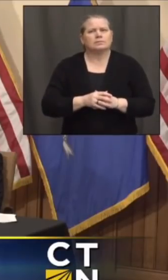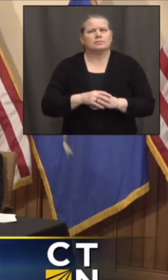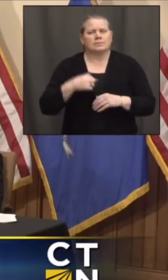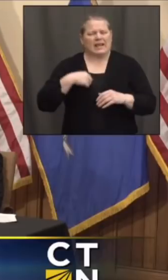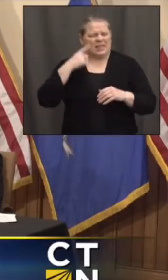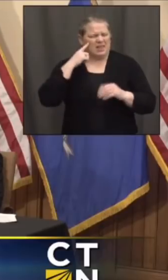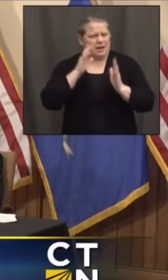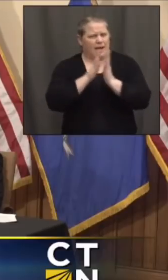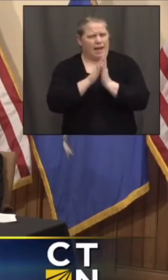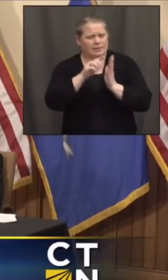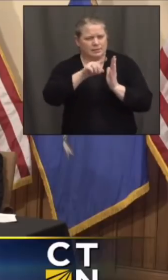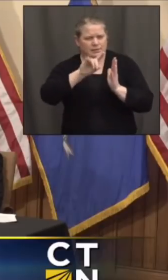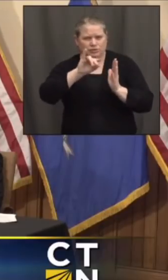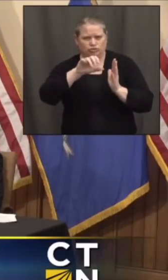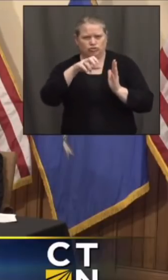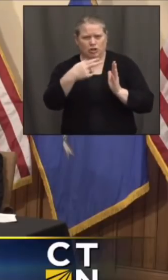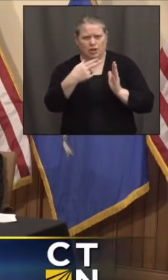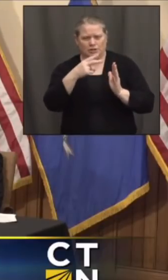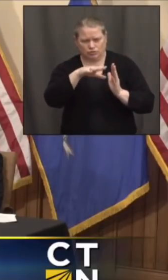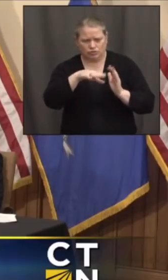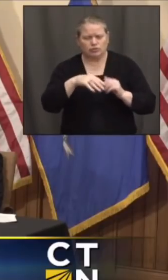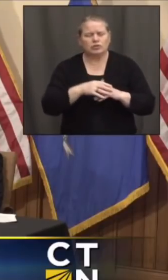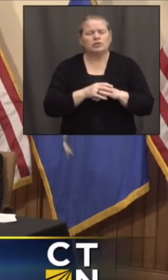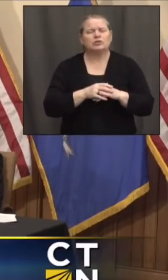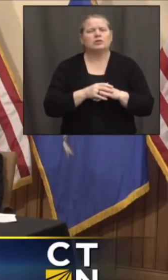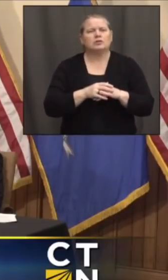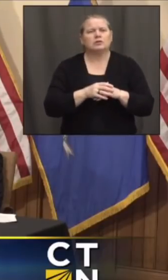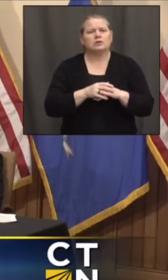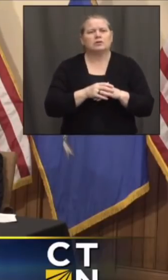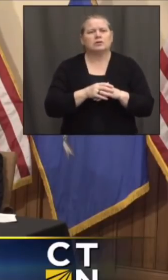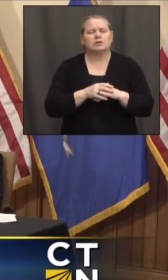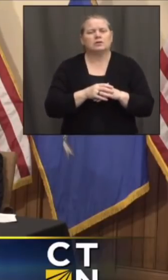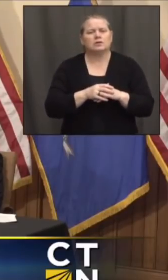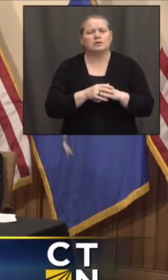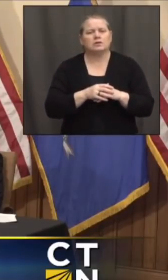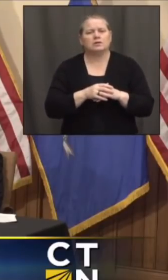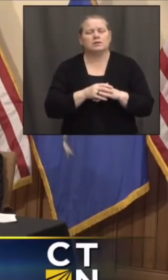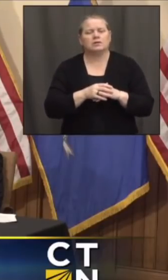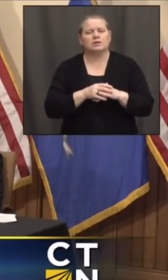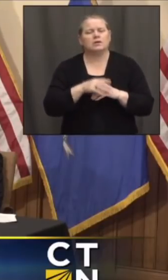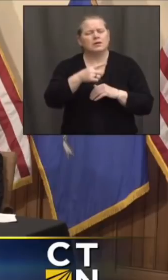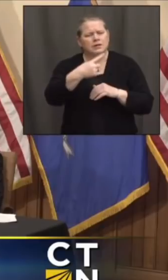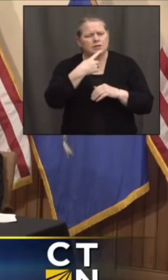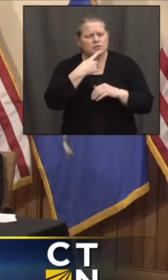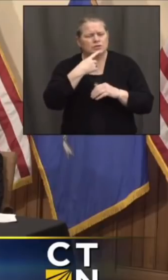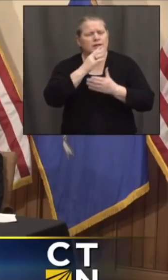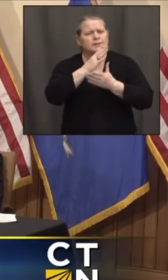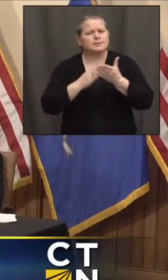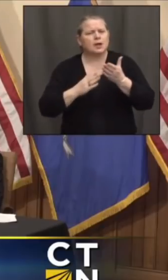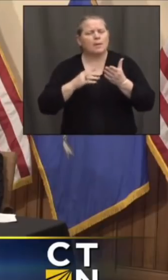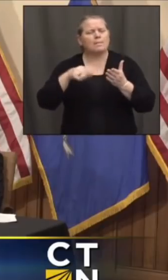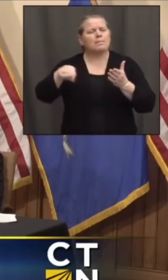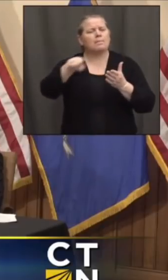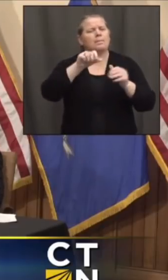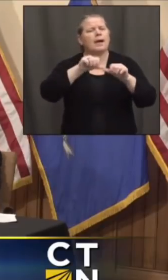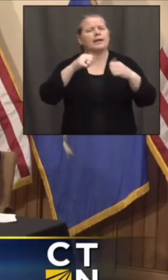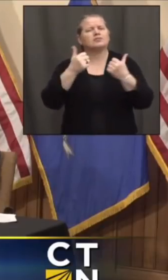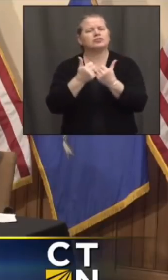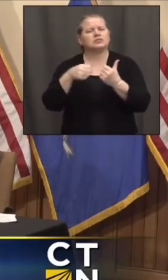You said small numbers of providers are having difficulty keeping up with the second